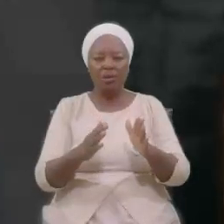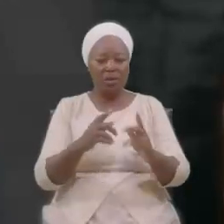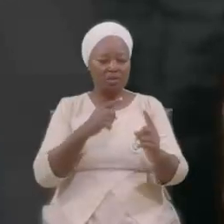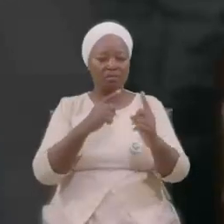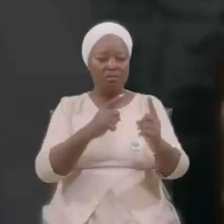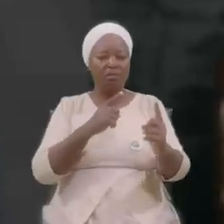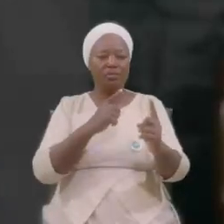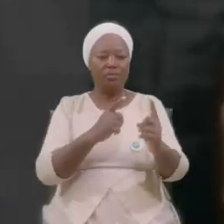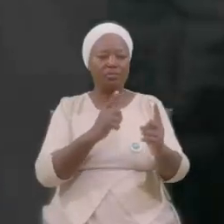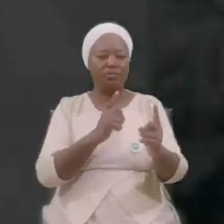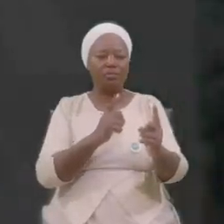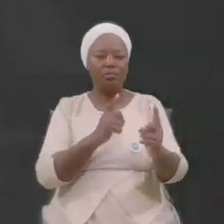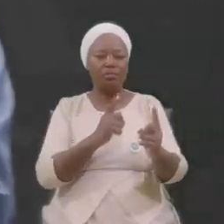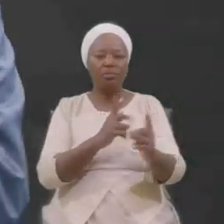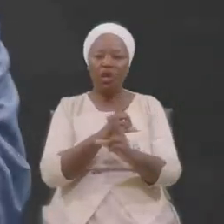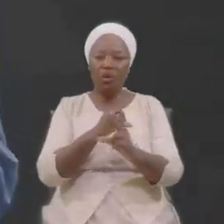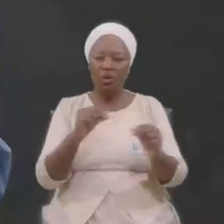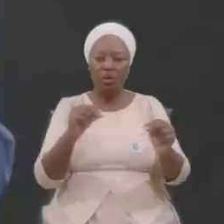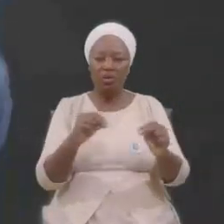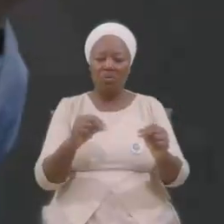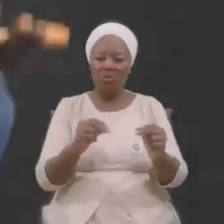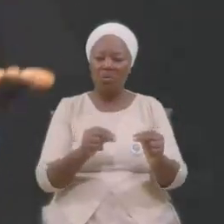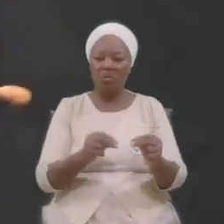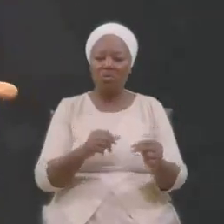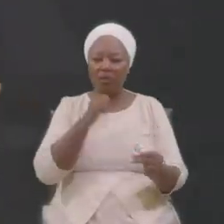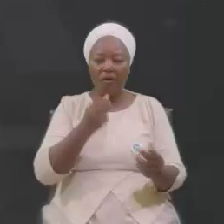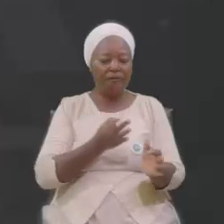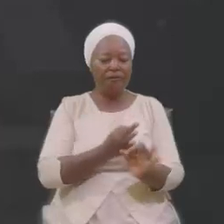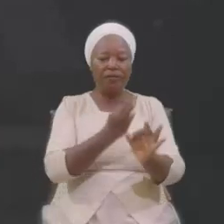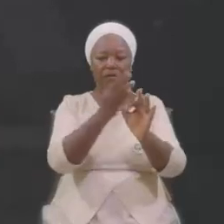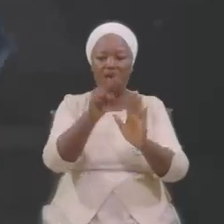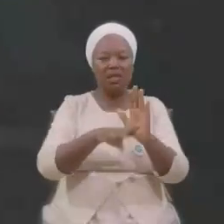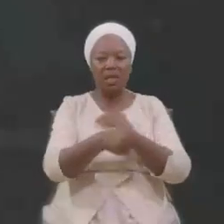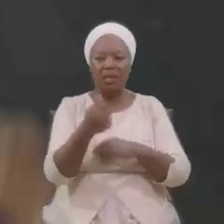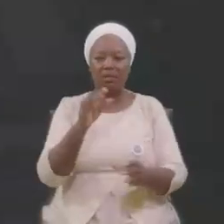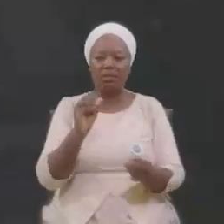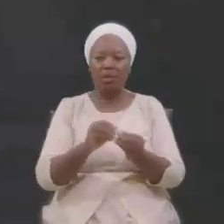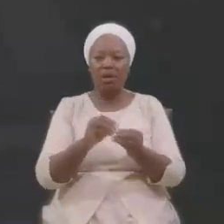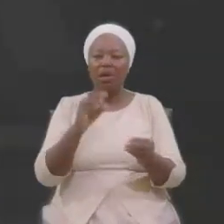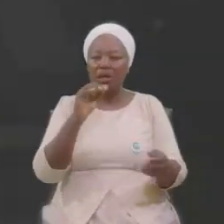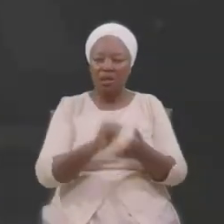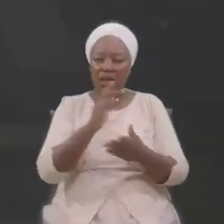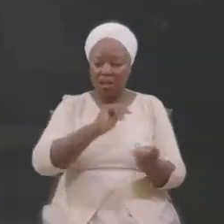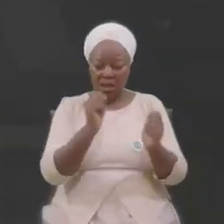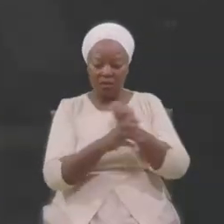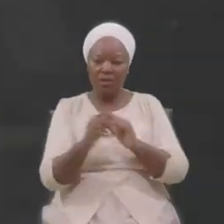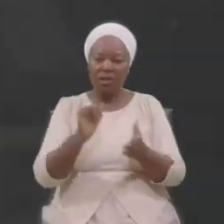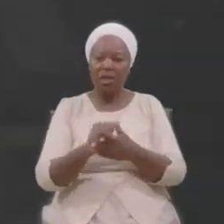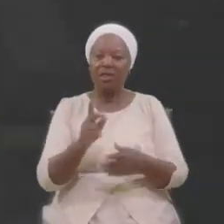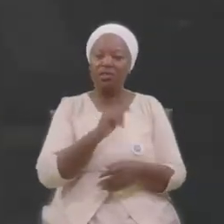dissimulation, no dishonesty anymore. That's the transformation. It used to be a life